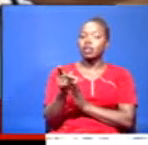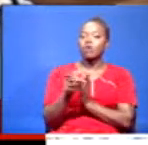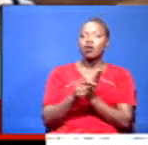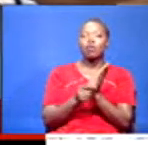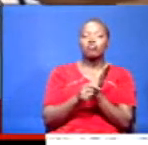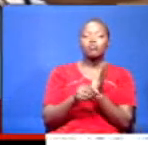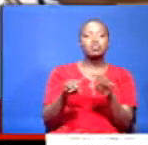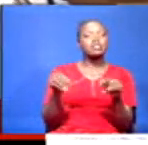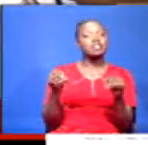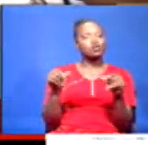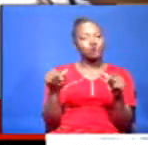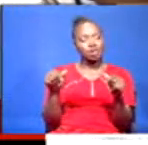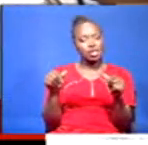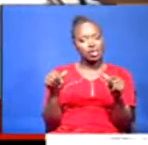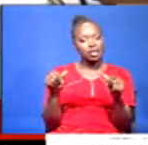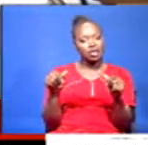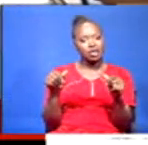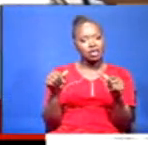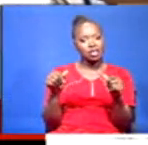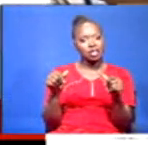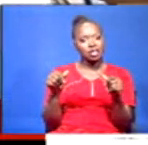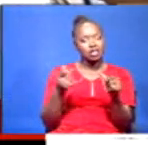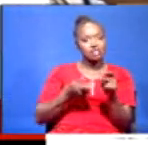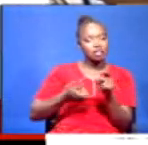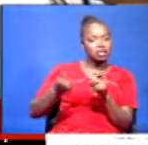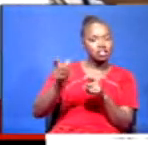unga that is increasing